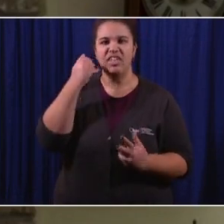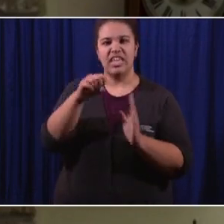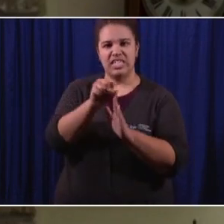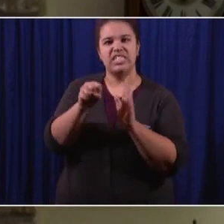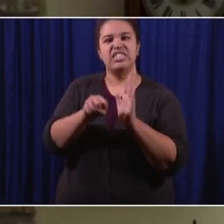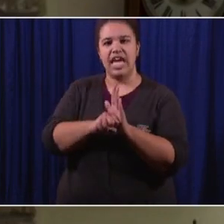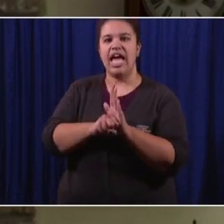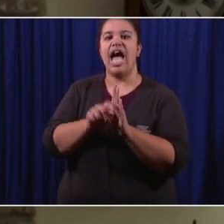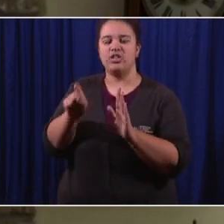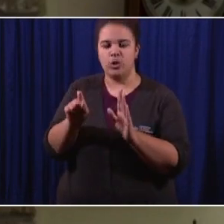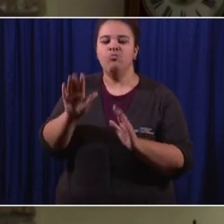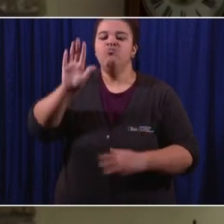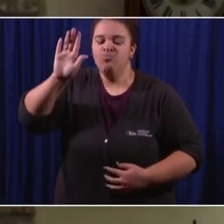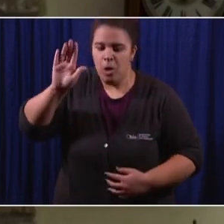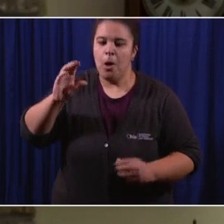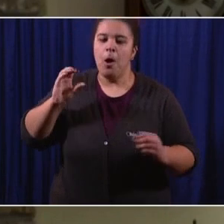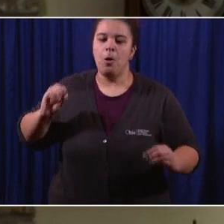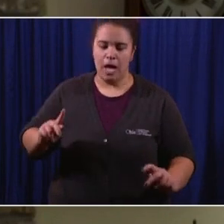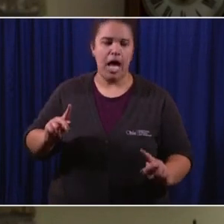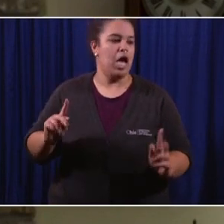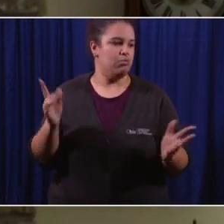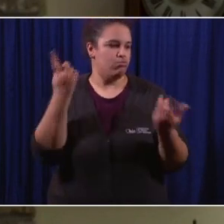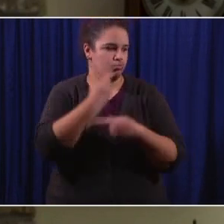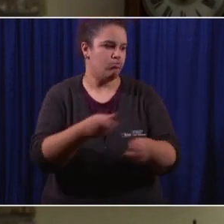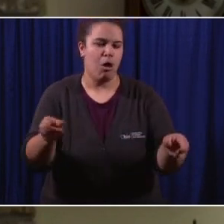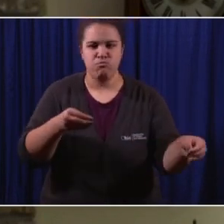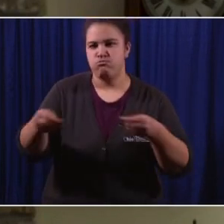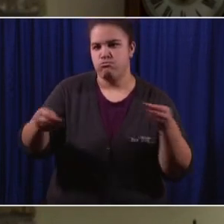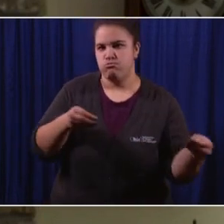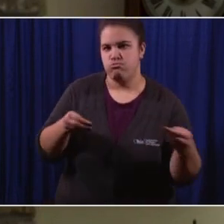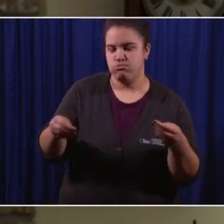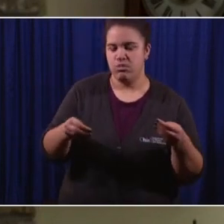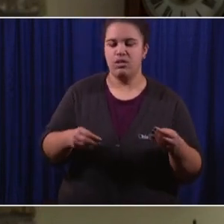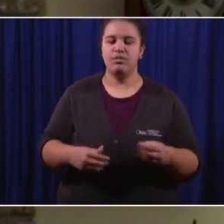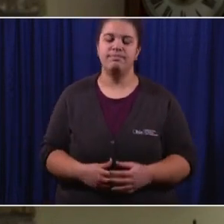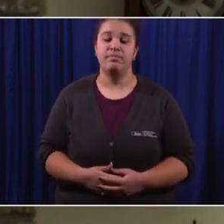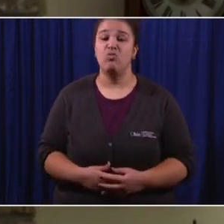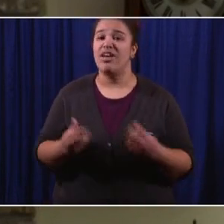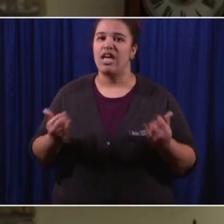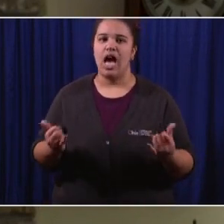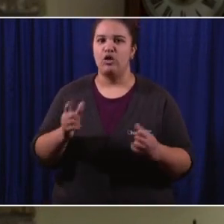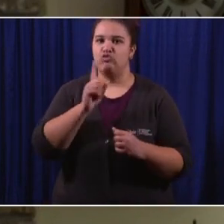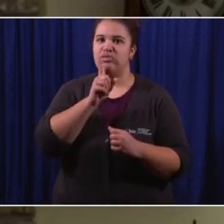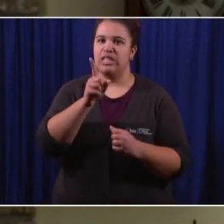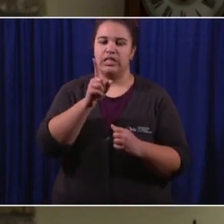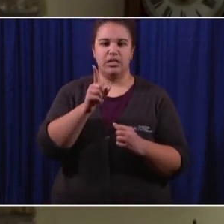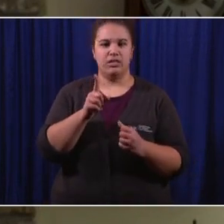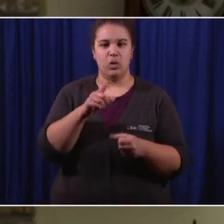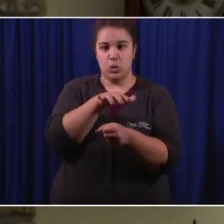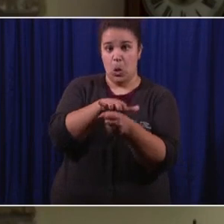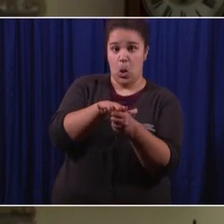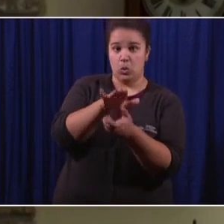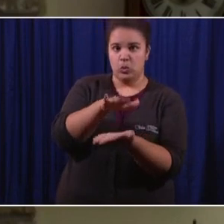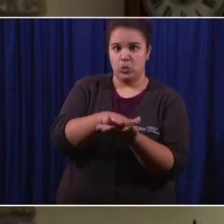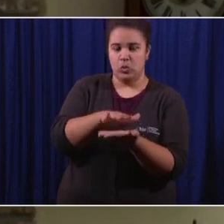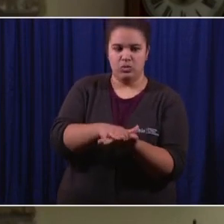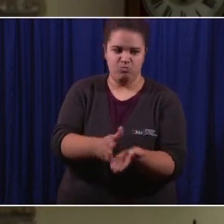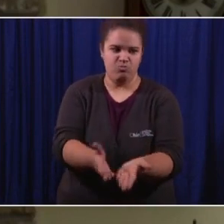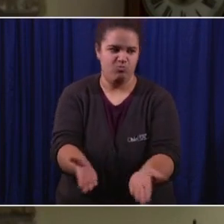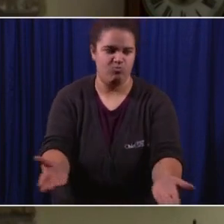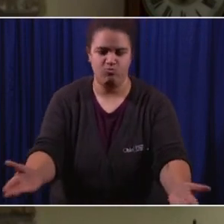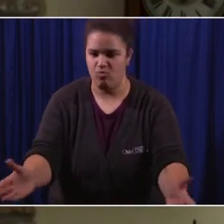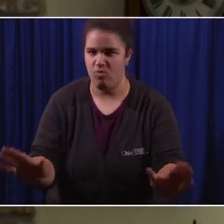and large, we leave this up to the local schools. Again, if there's guidelines or if there are regulations that we need to change because of